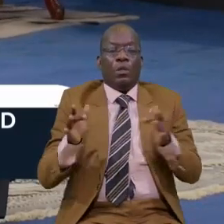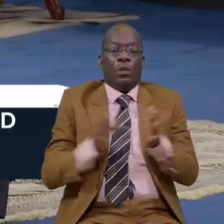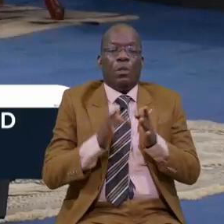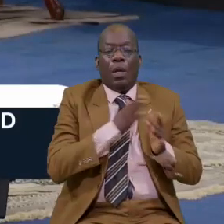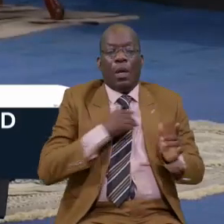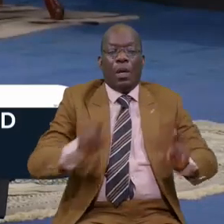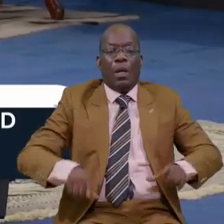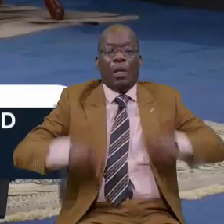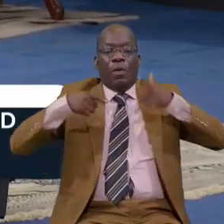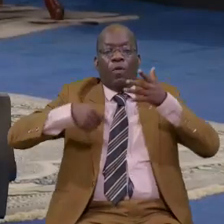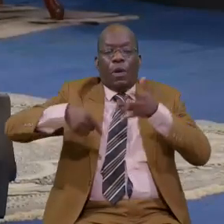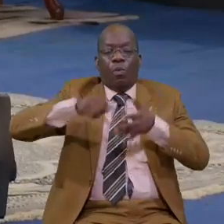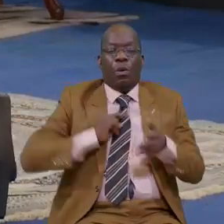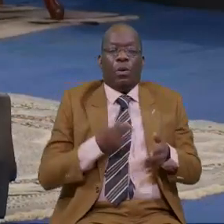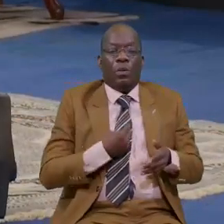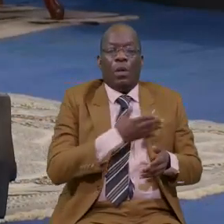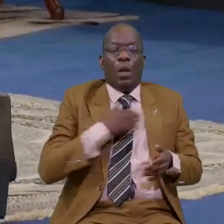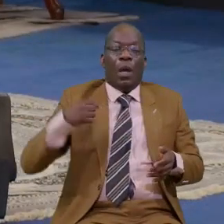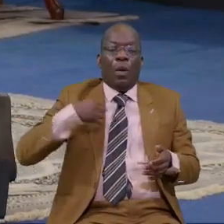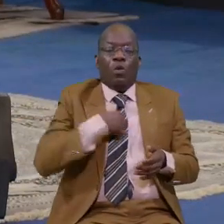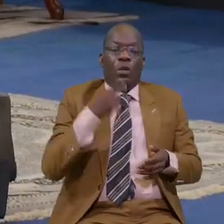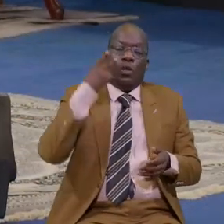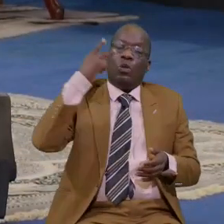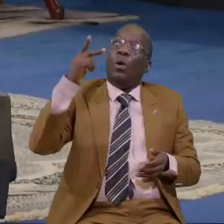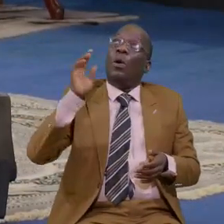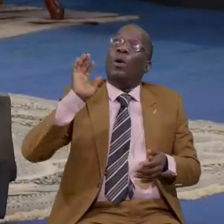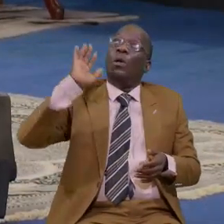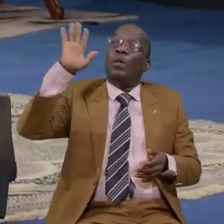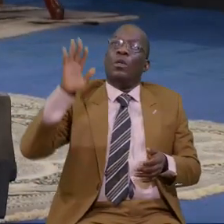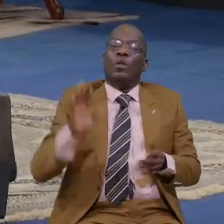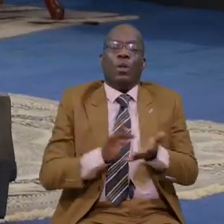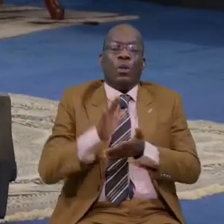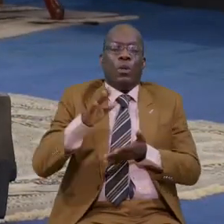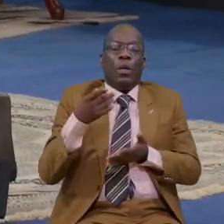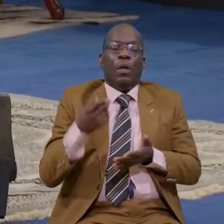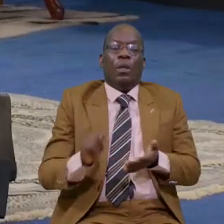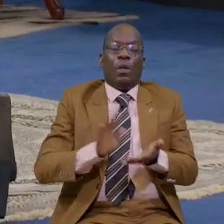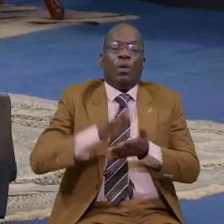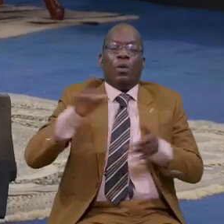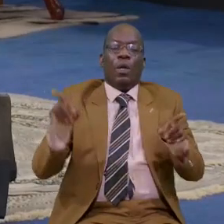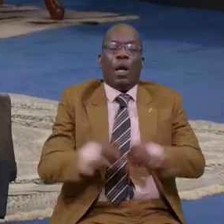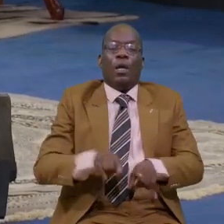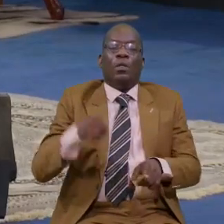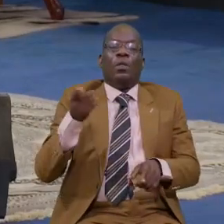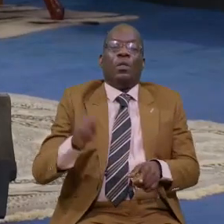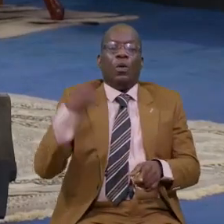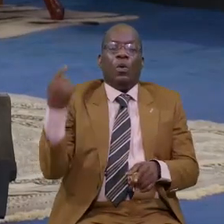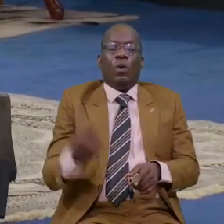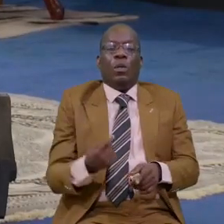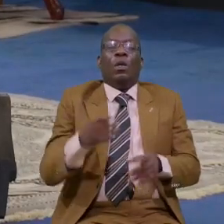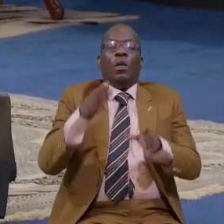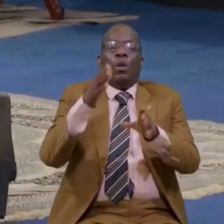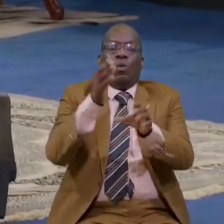we beheld his glory, the glory as of the only begotten of the Father, full